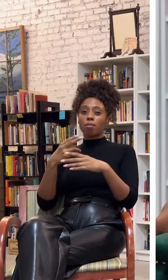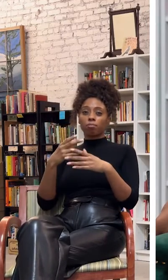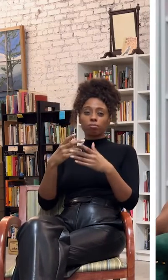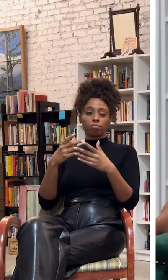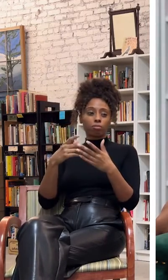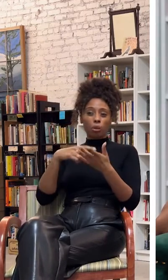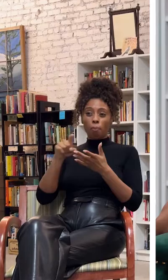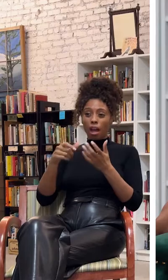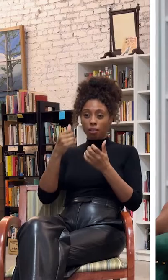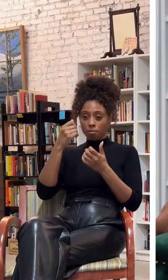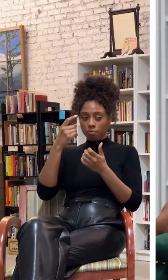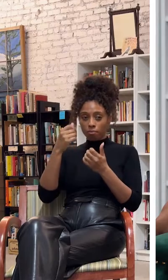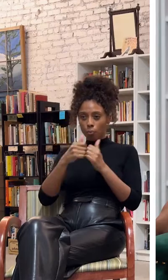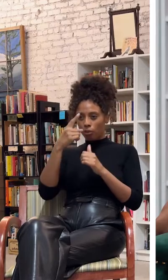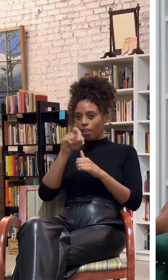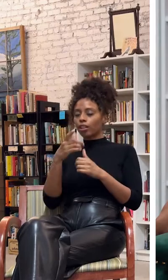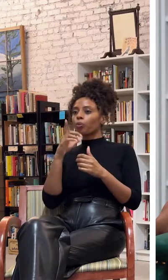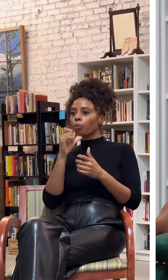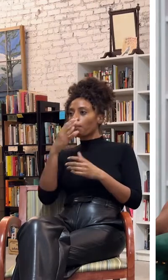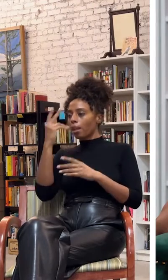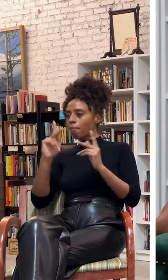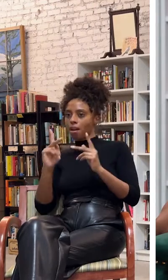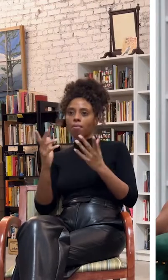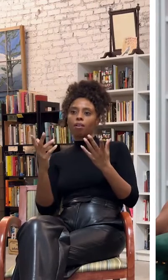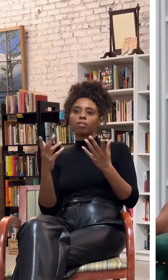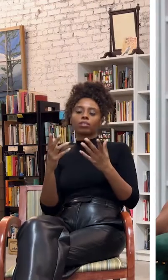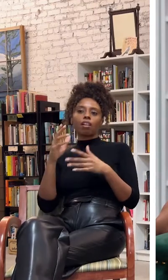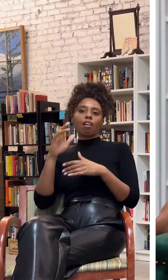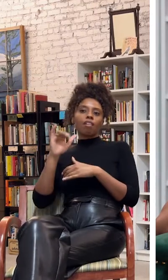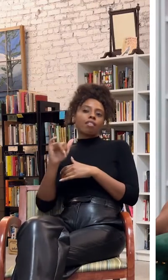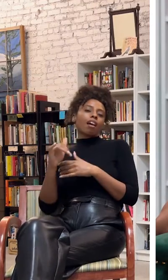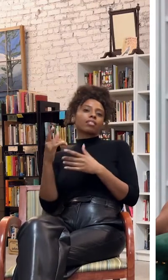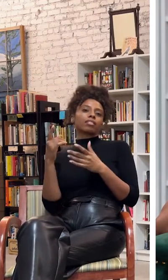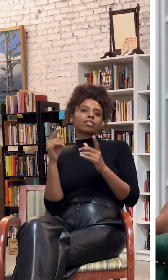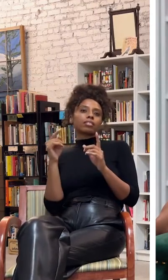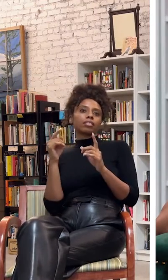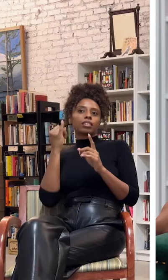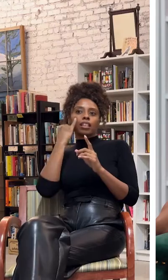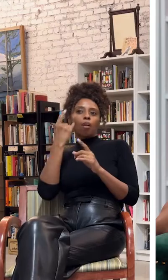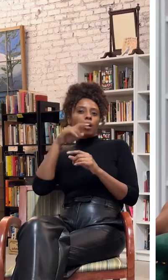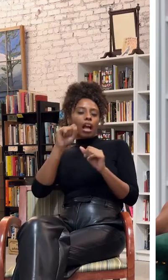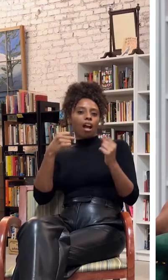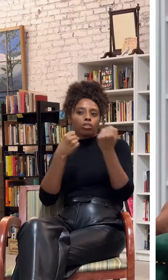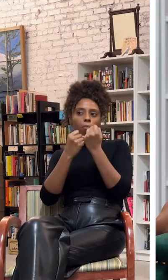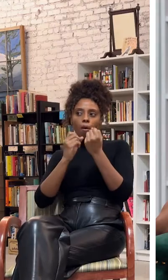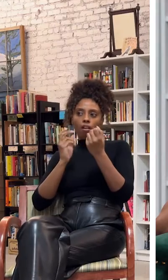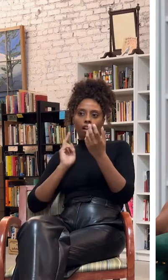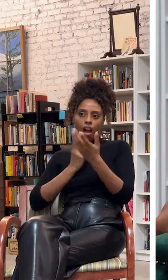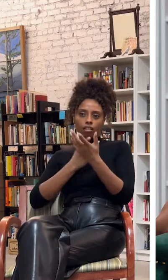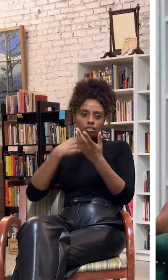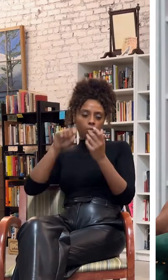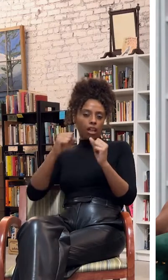folks, wherever they are. And that's why, to me, that's the charge, is if we can support us, then we get to support